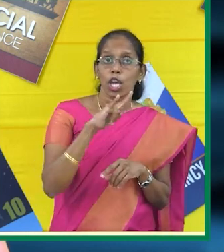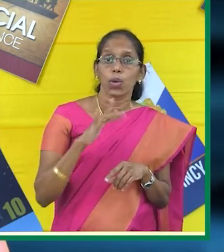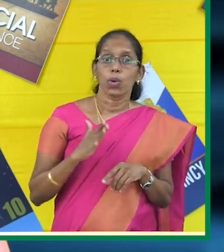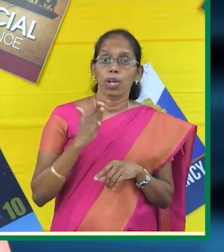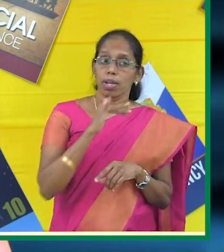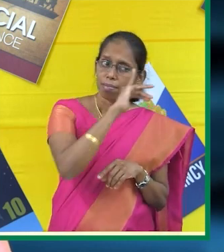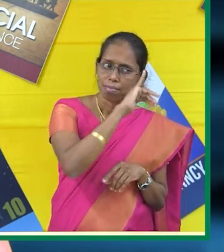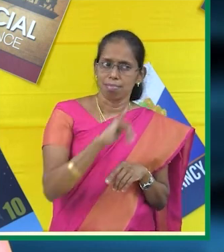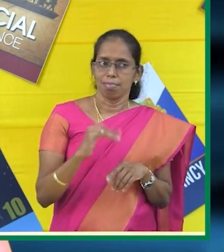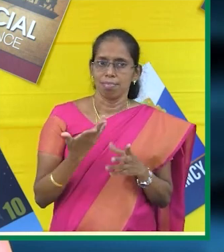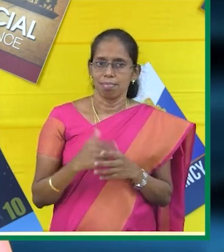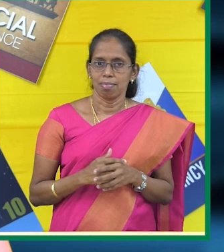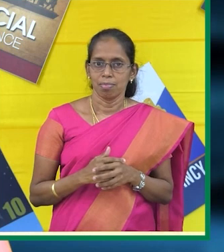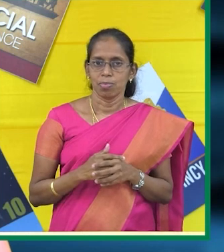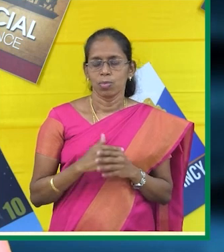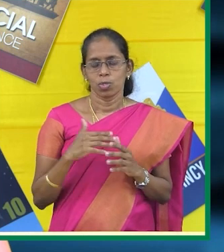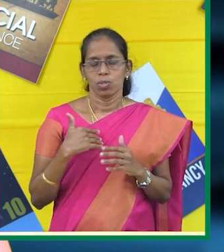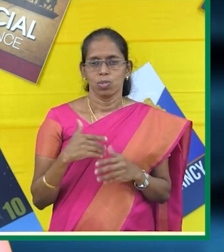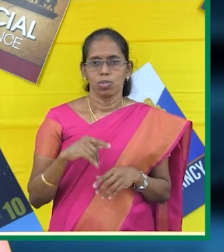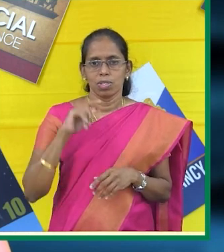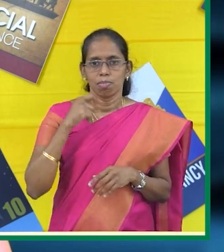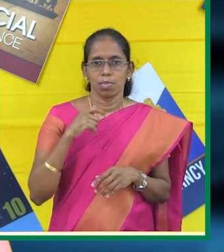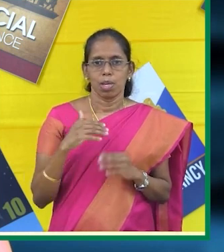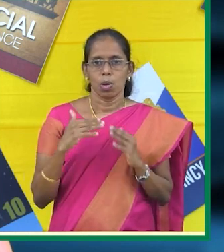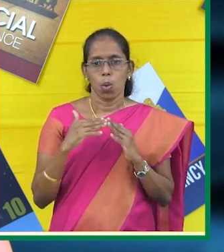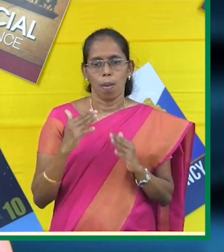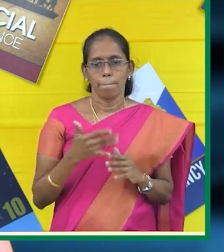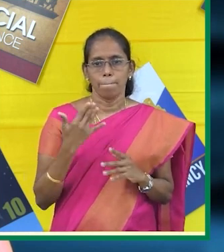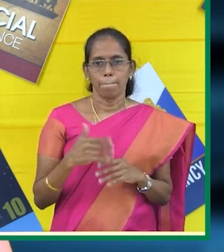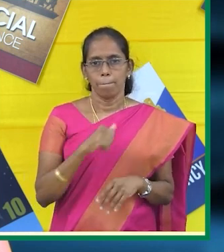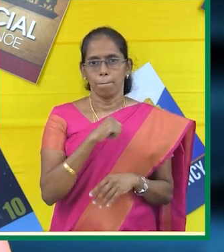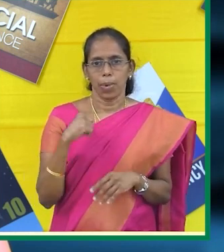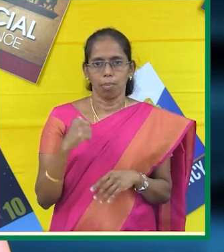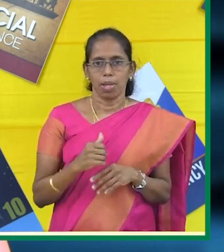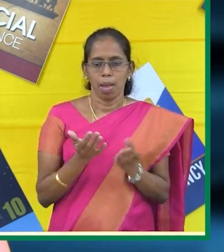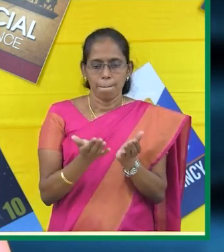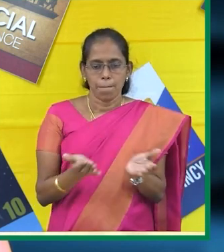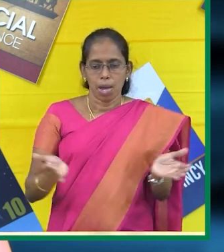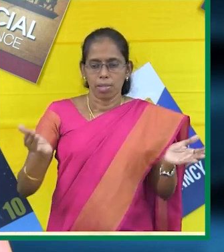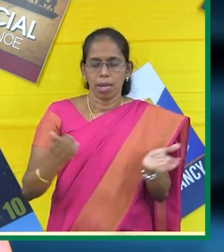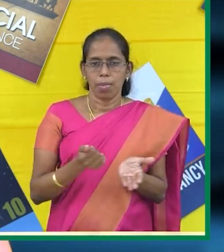So he goes home and takes bath. A bathtub